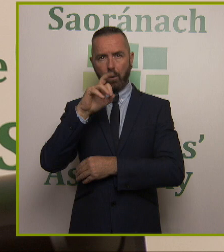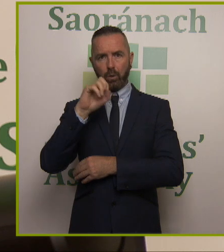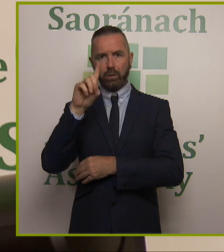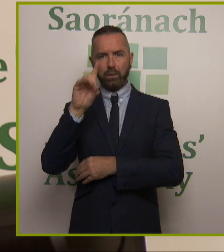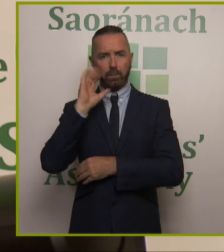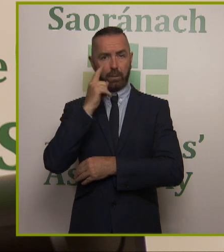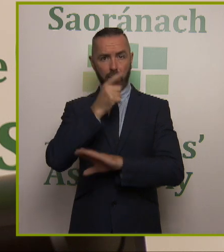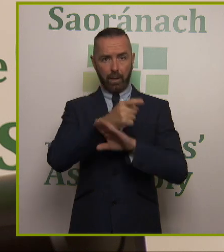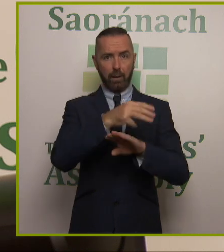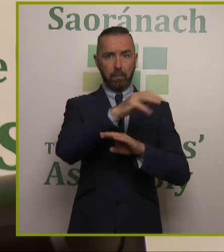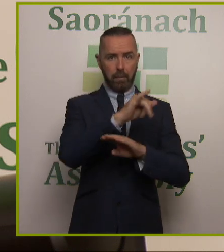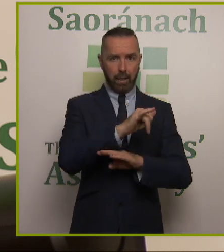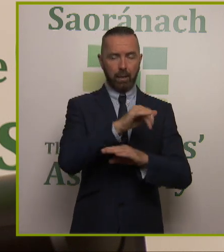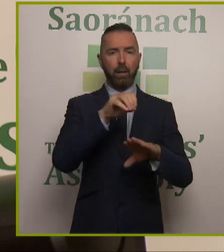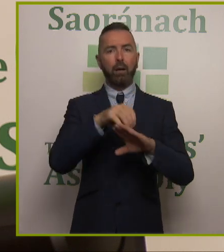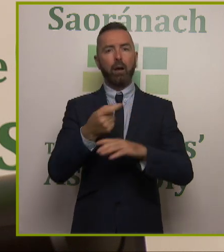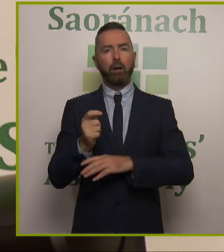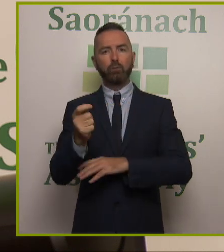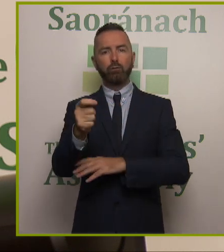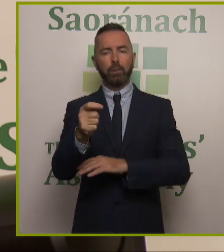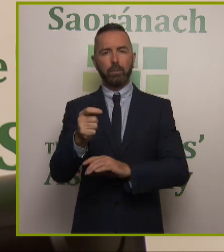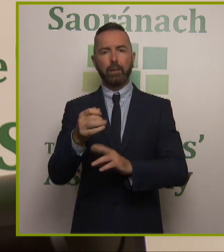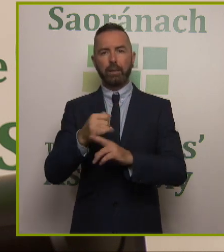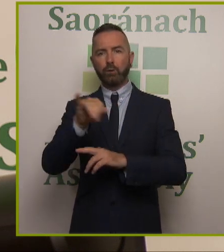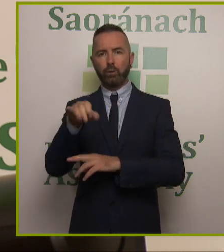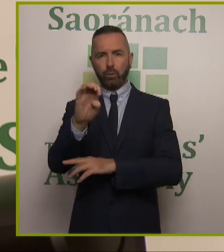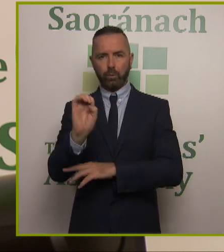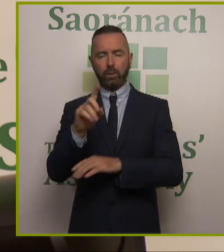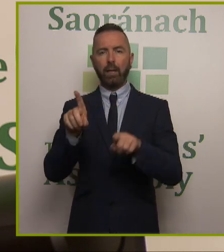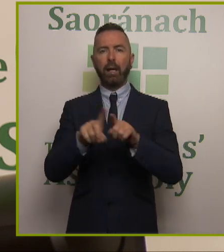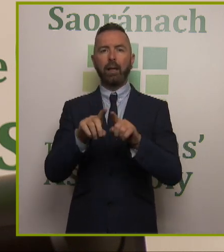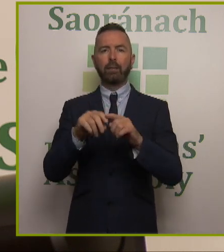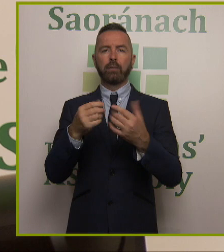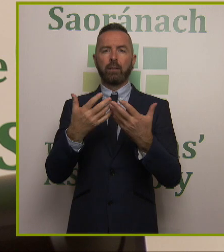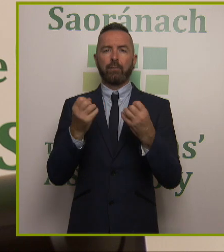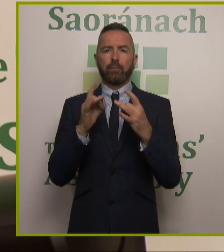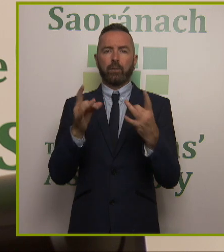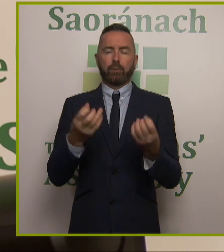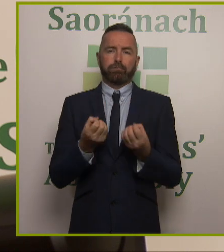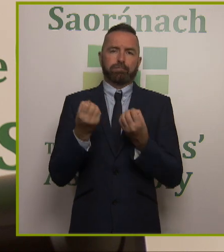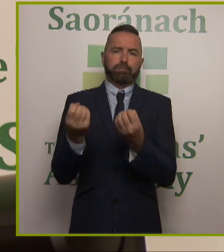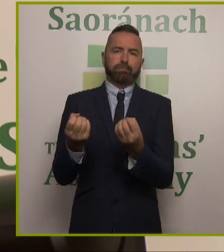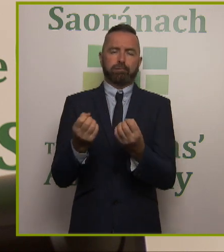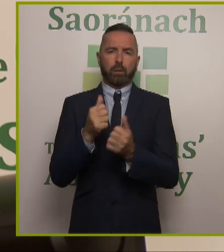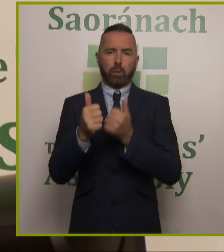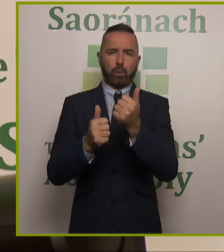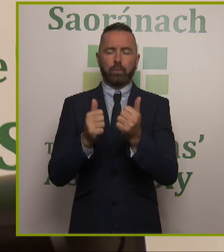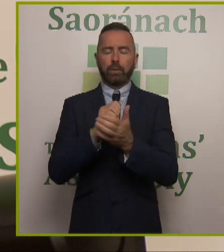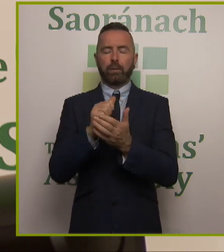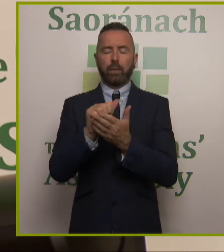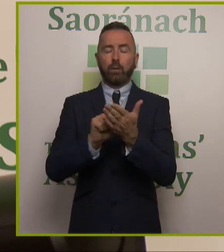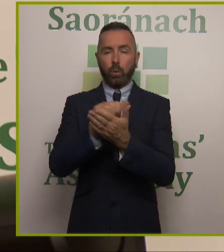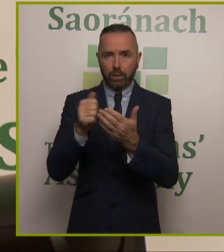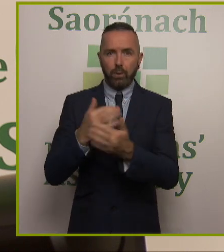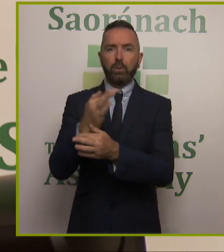us in May and with us on the field trip as well, and to pass on our sincere condolences to his family. And I wouldn't